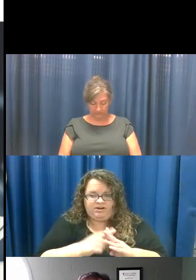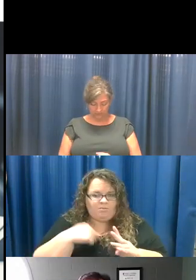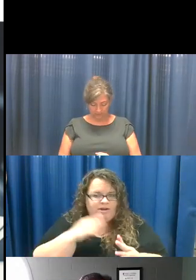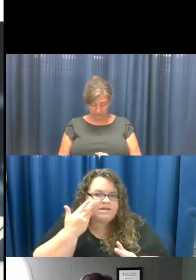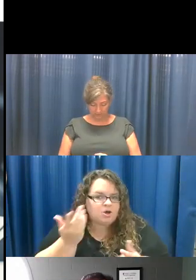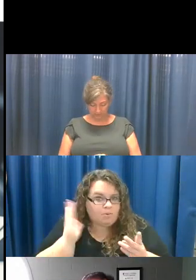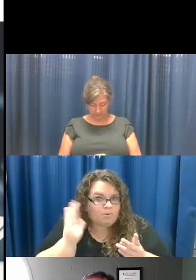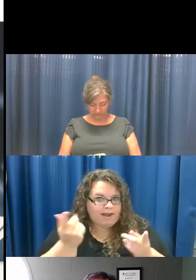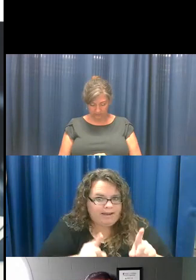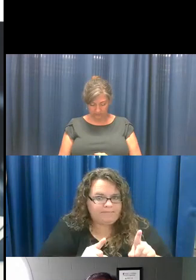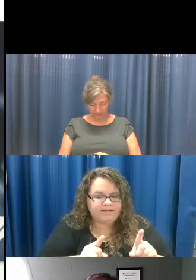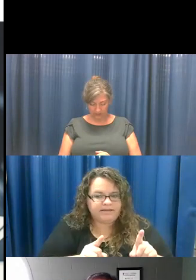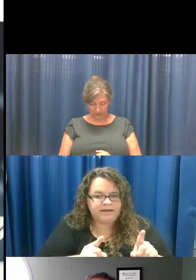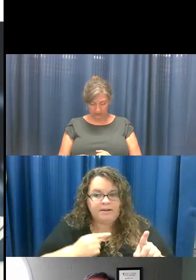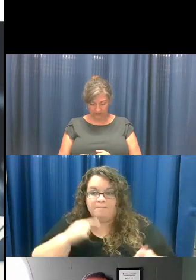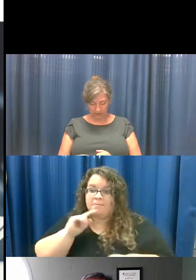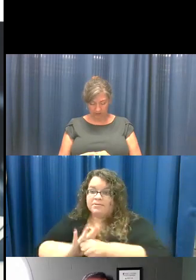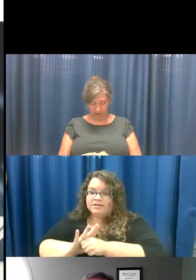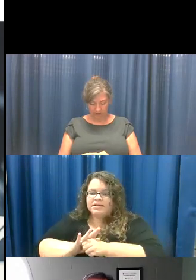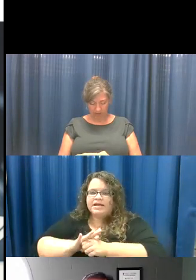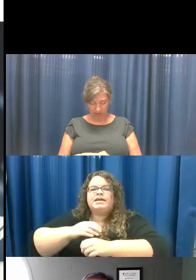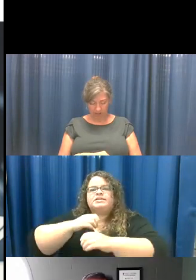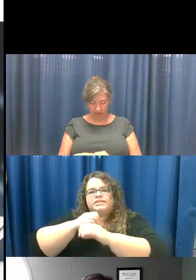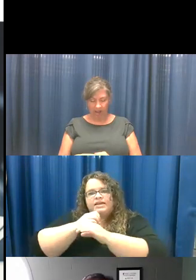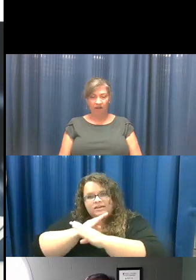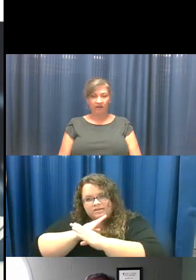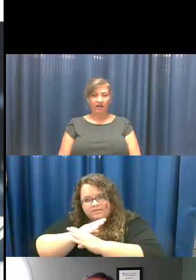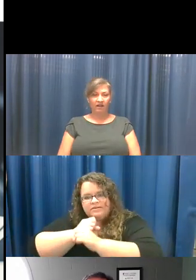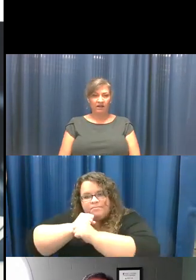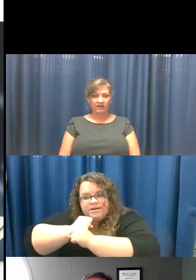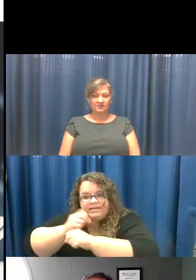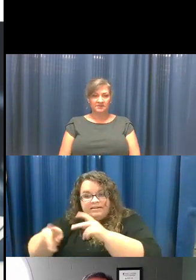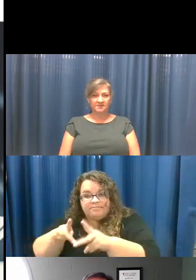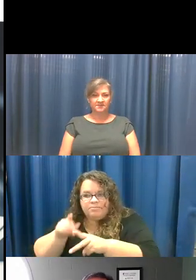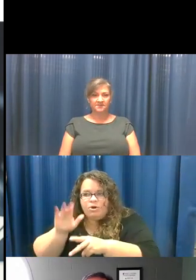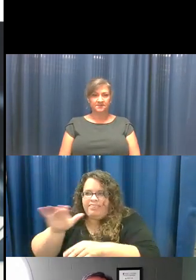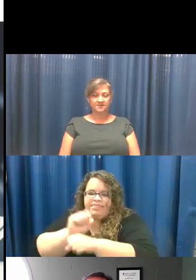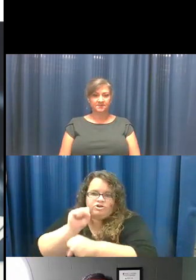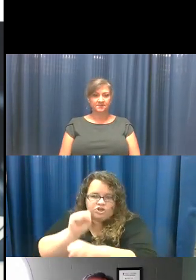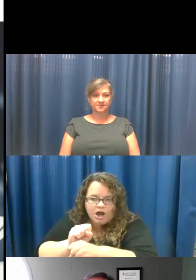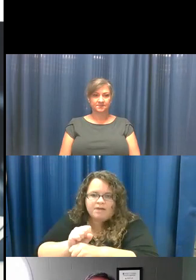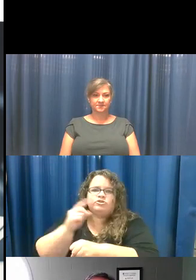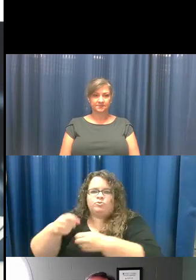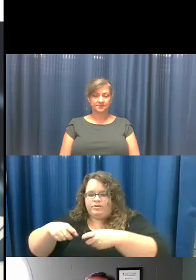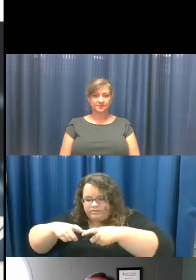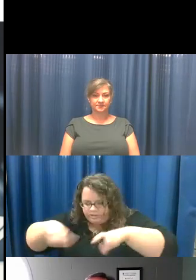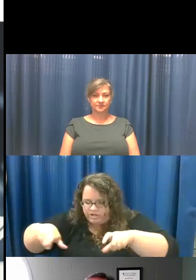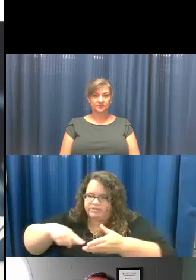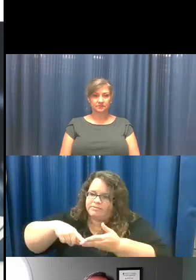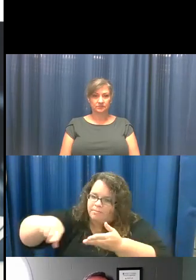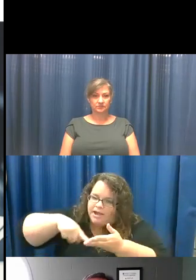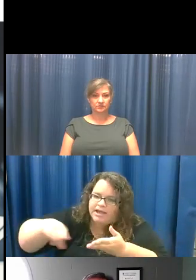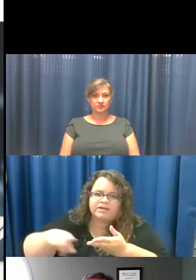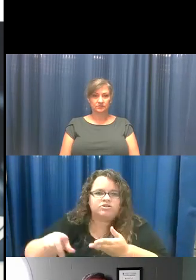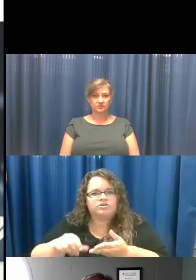college was to protect people in their jobs and make sure that we could meet payroll, to make sure that we didn't have any layoffs or anyone that